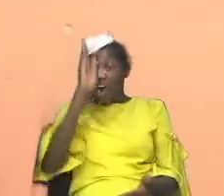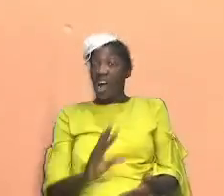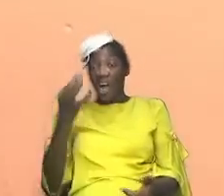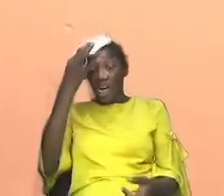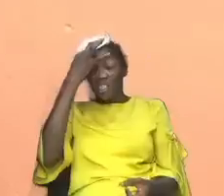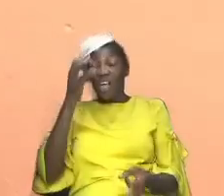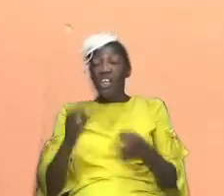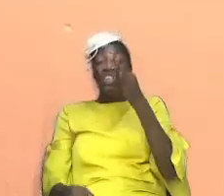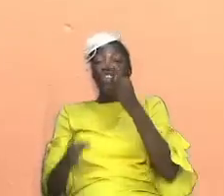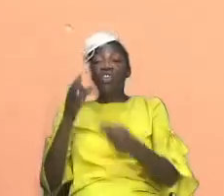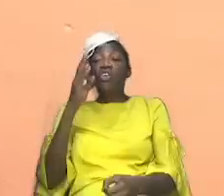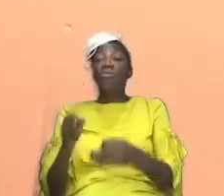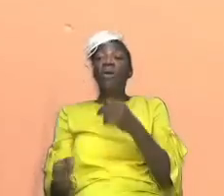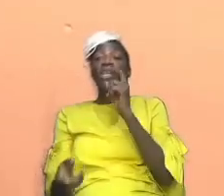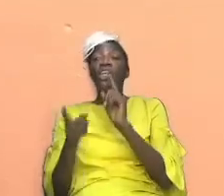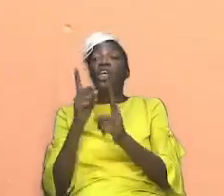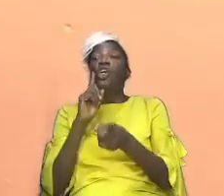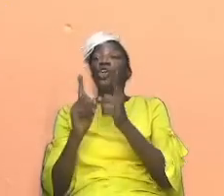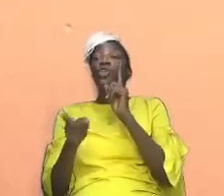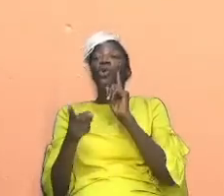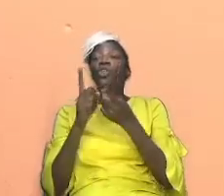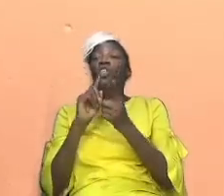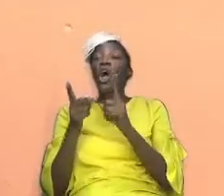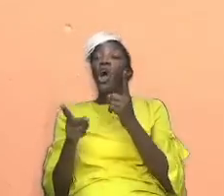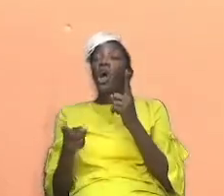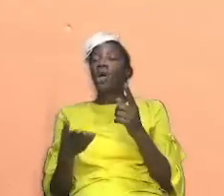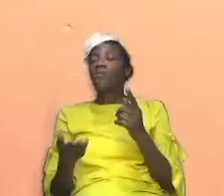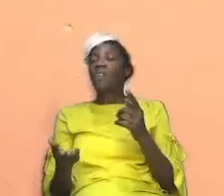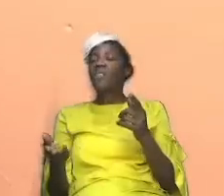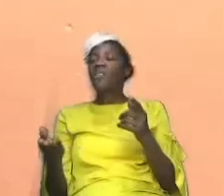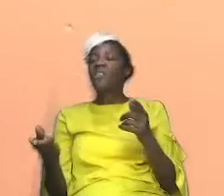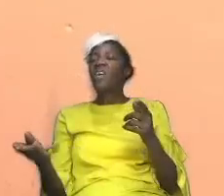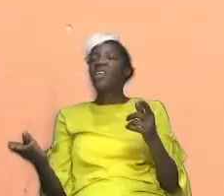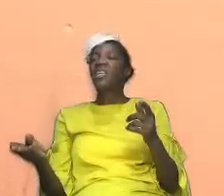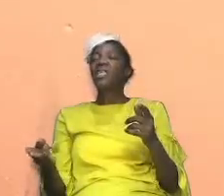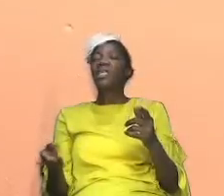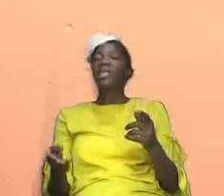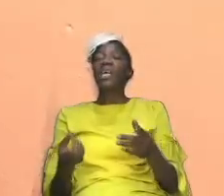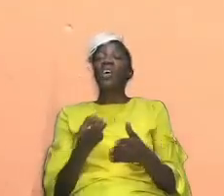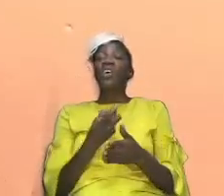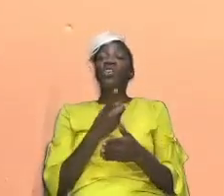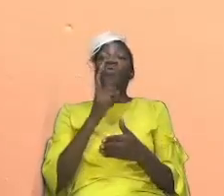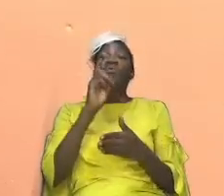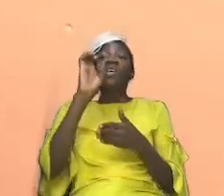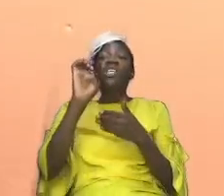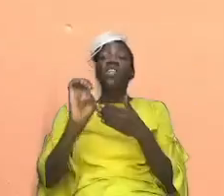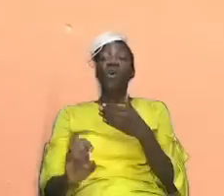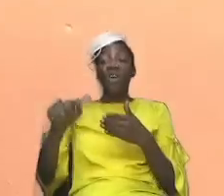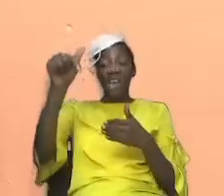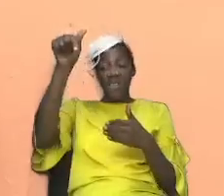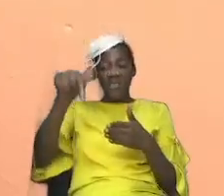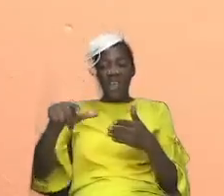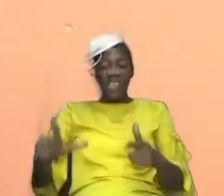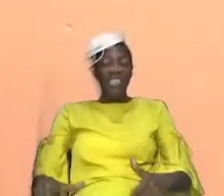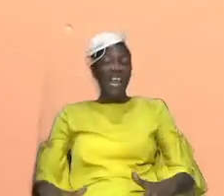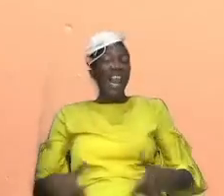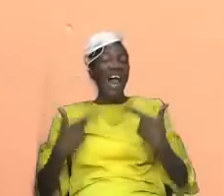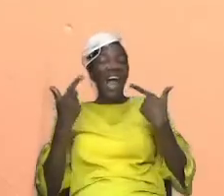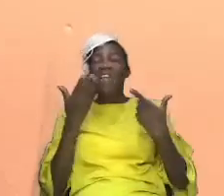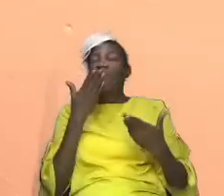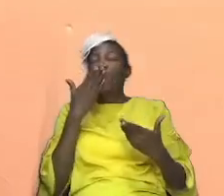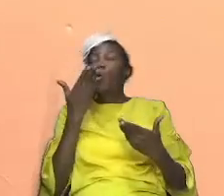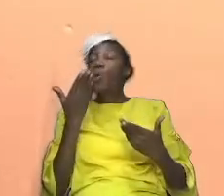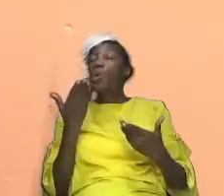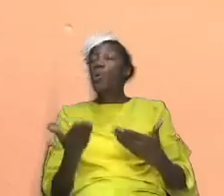give an account for the things that we have done in this life, whether good or